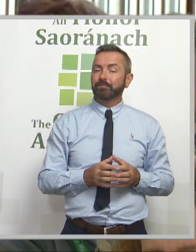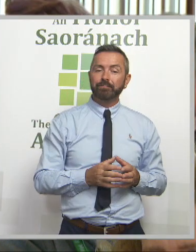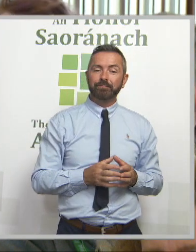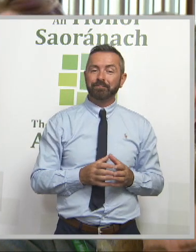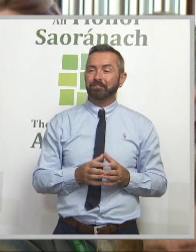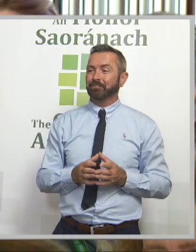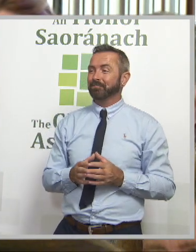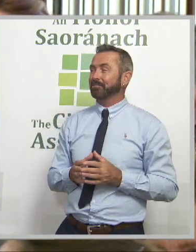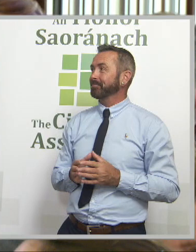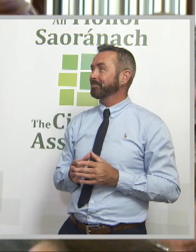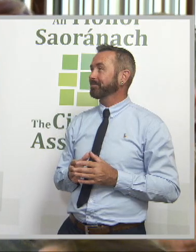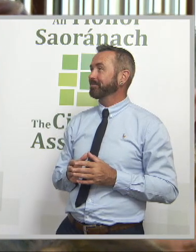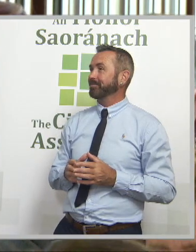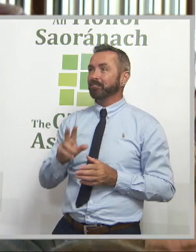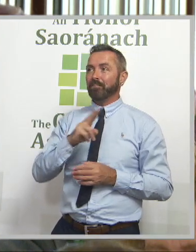and don't look to your left.